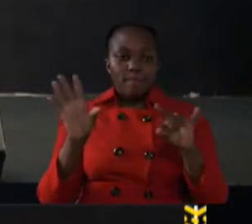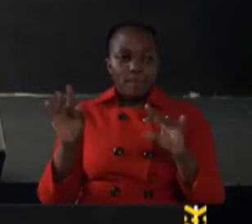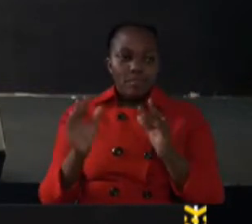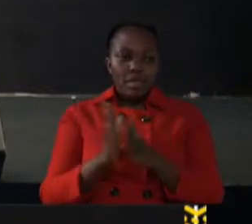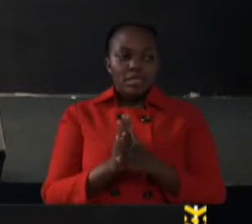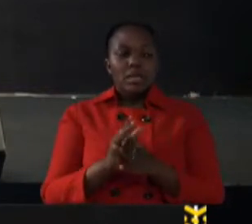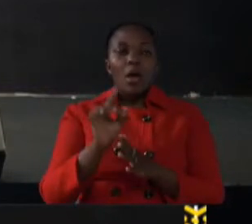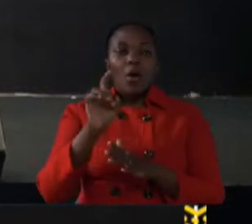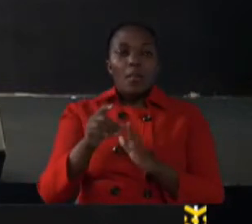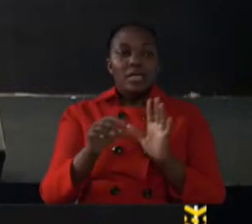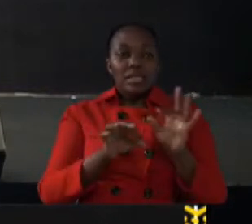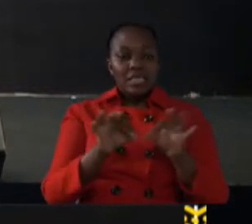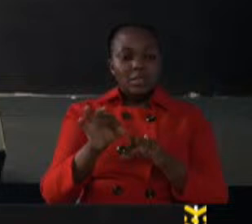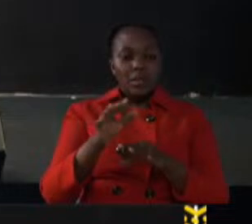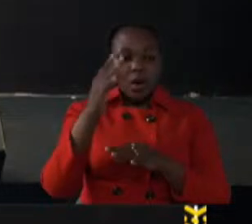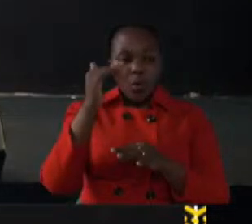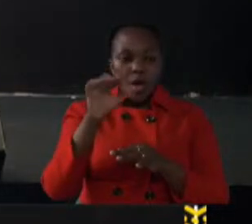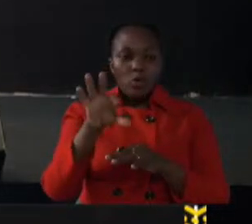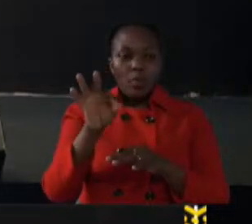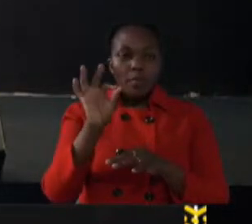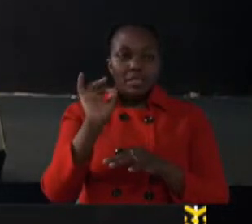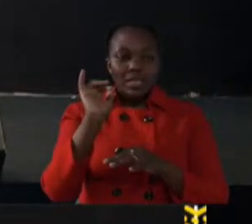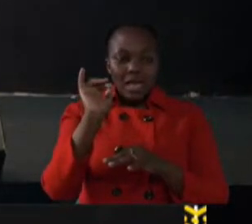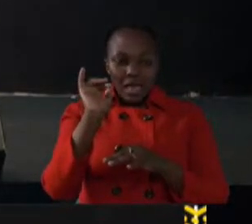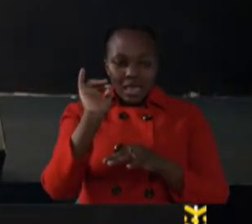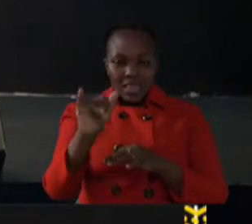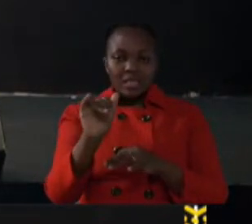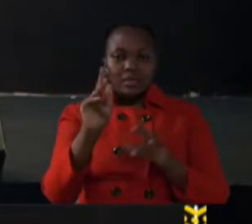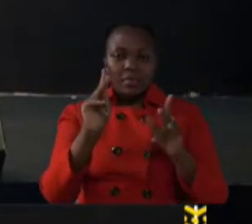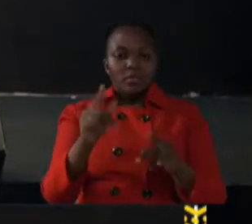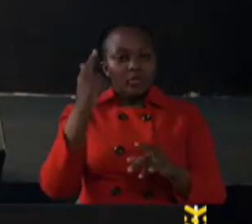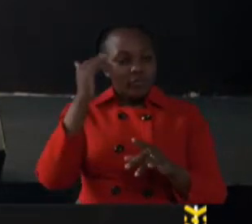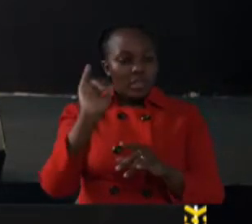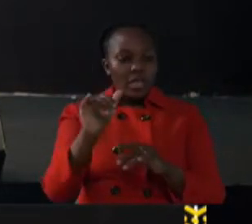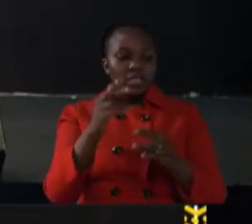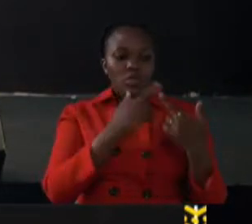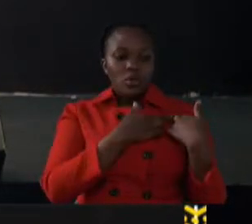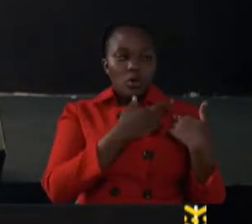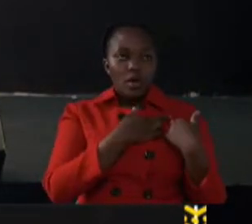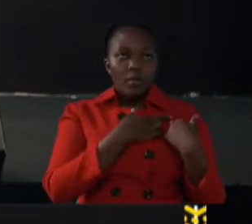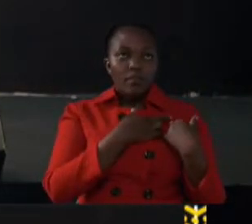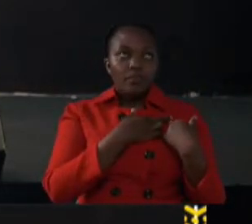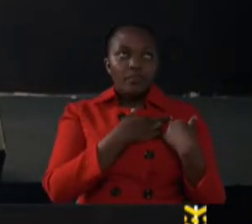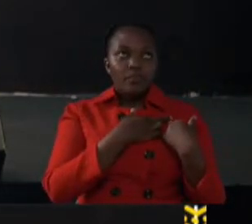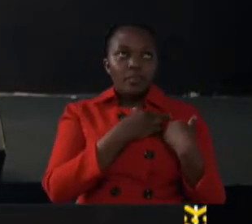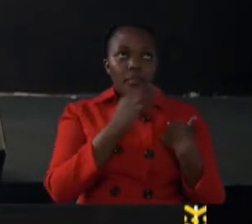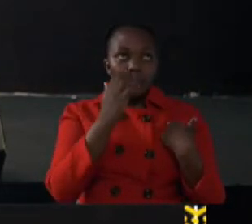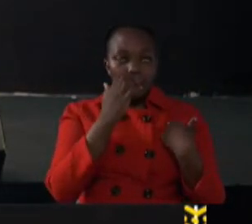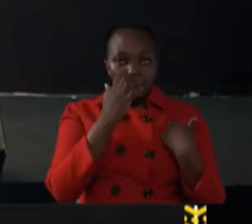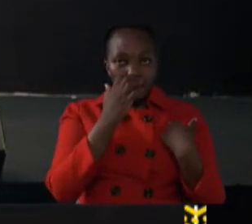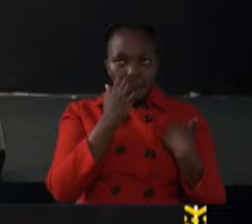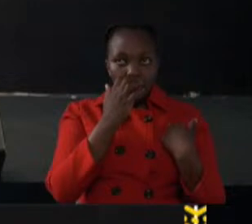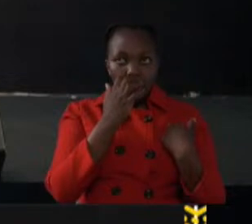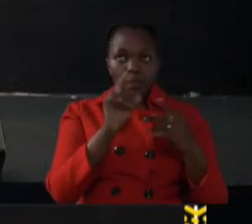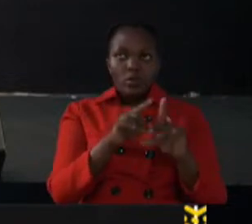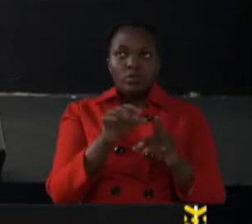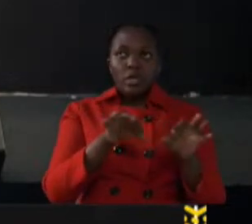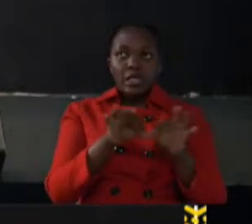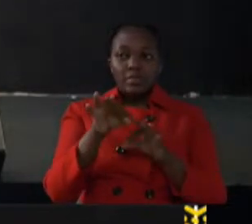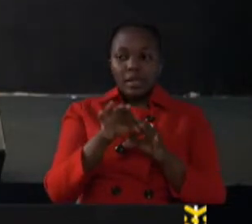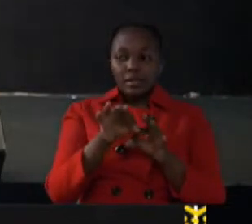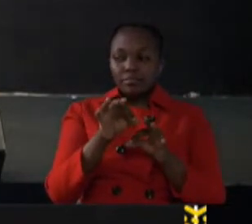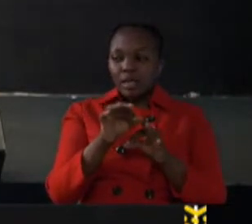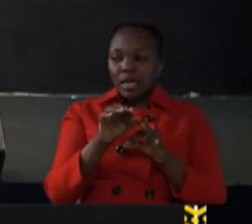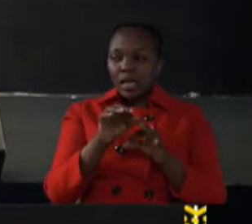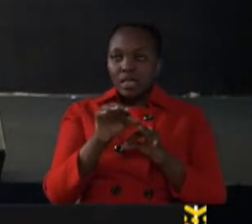are you picking this particular person for this particular role? What are the traits, tenets, and characterizations of these people